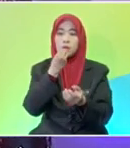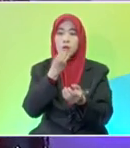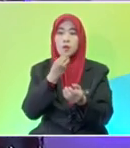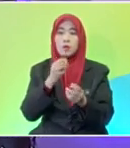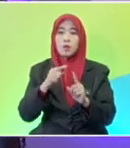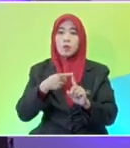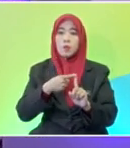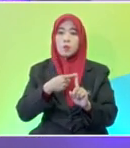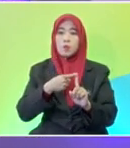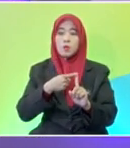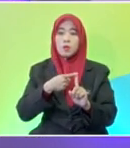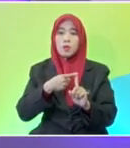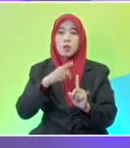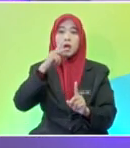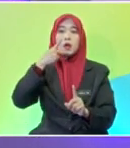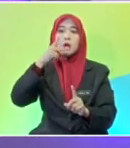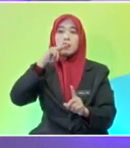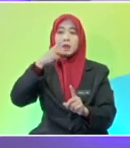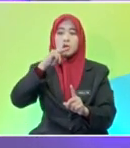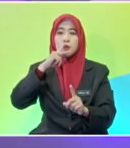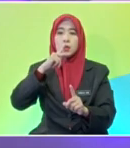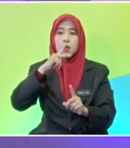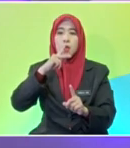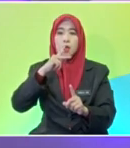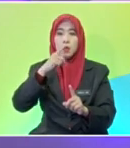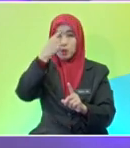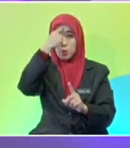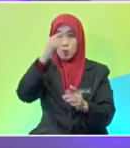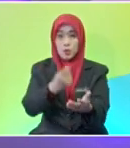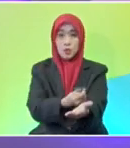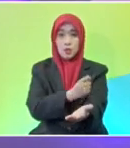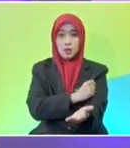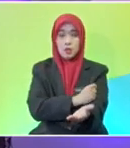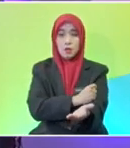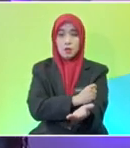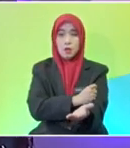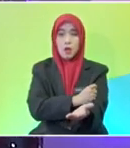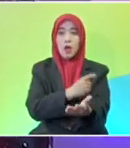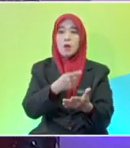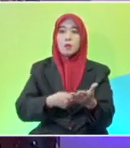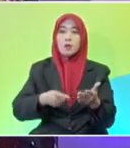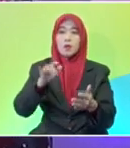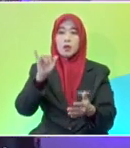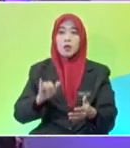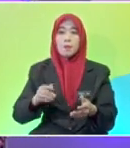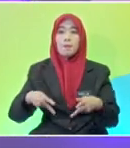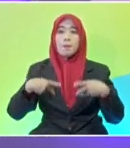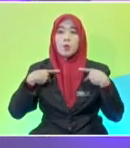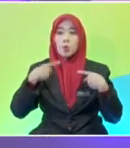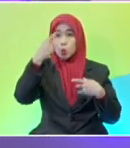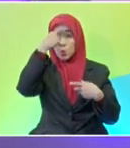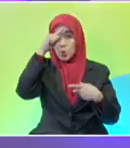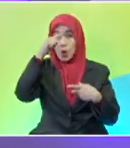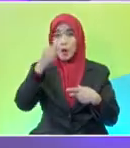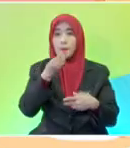carbohydrates. Okay, now you say lack of energy, right? Yes. So what you need to eat? So you can have it here. You see